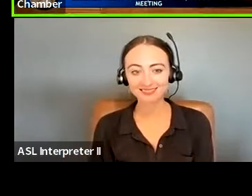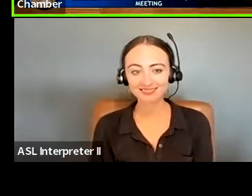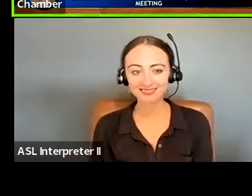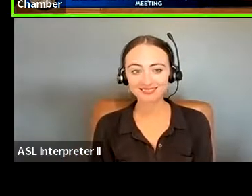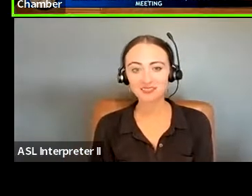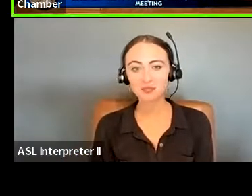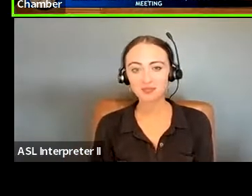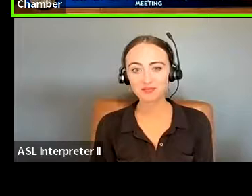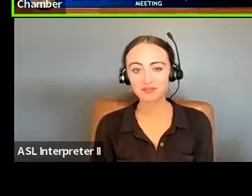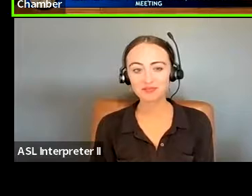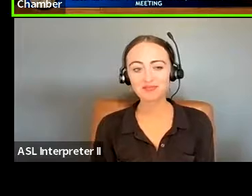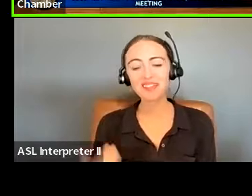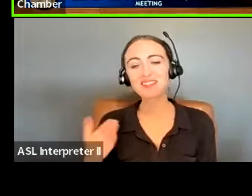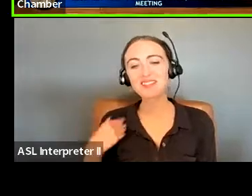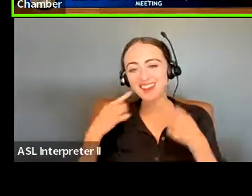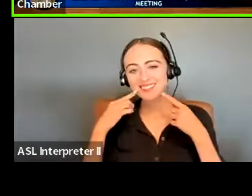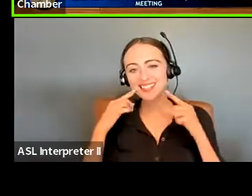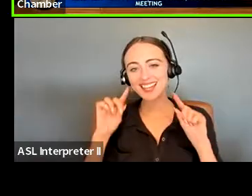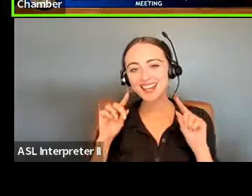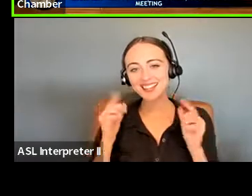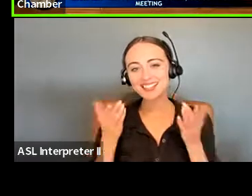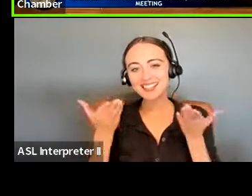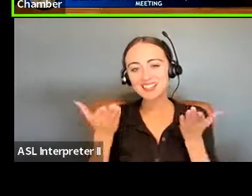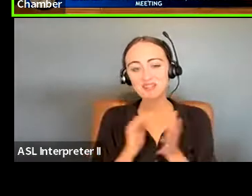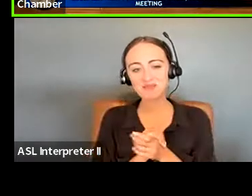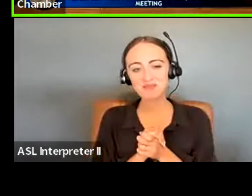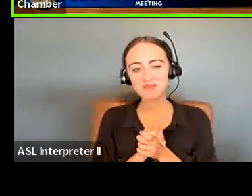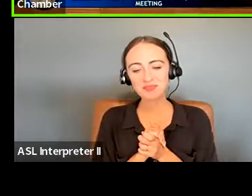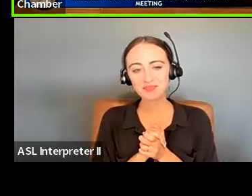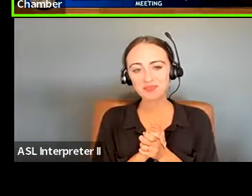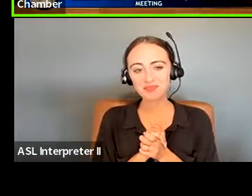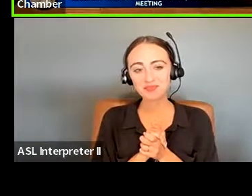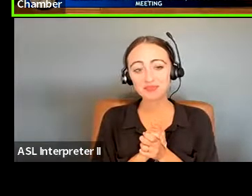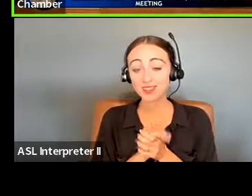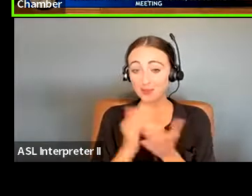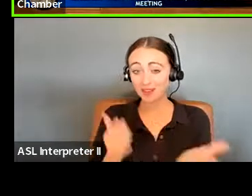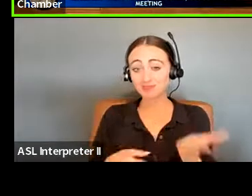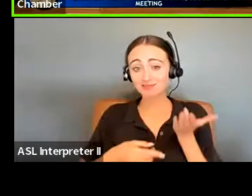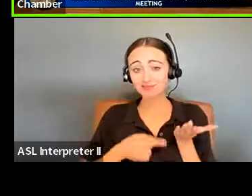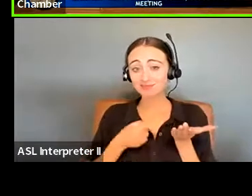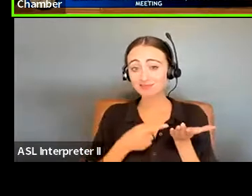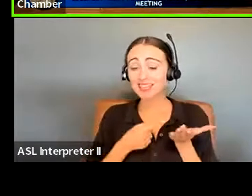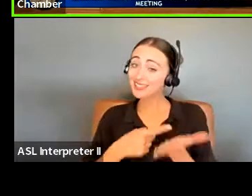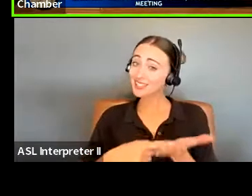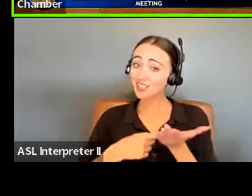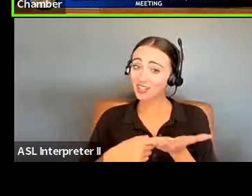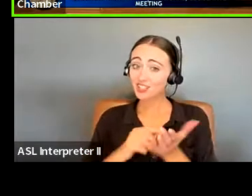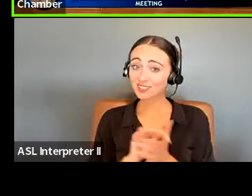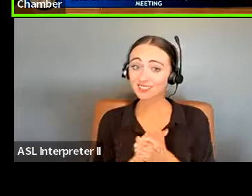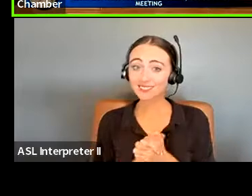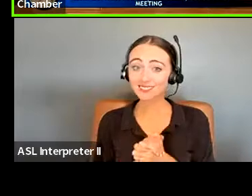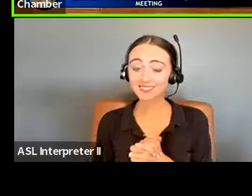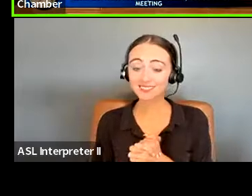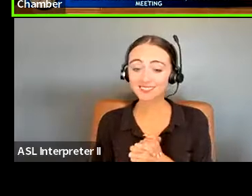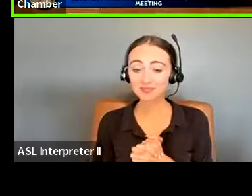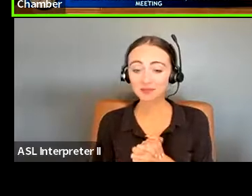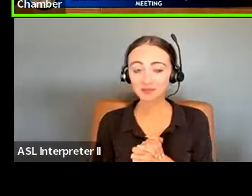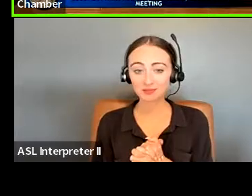We have the declaration, tell me what she said. We have the declaration before us. Further discussion?